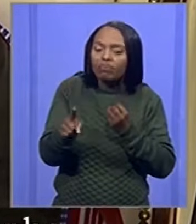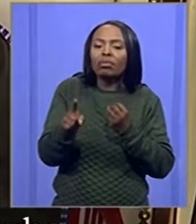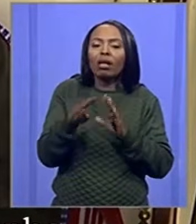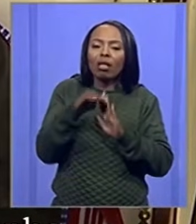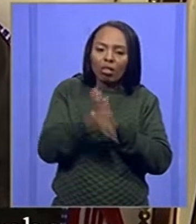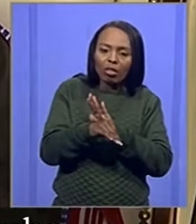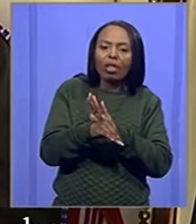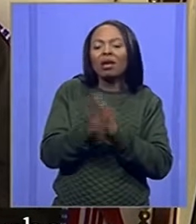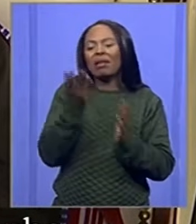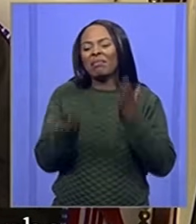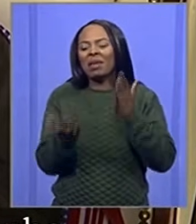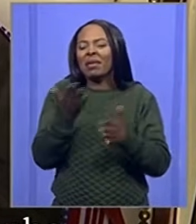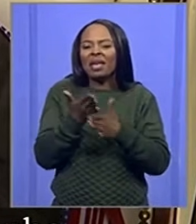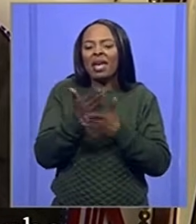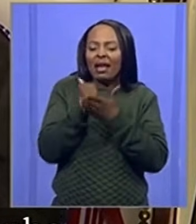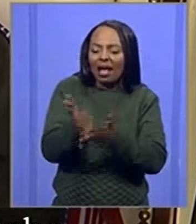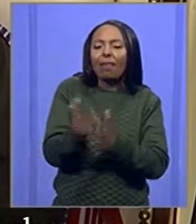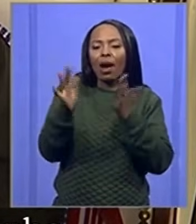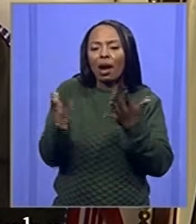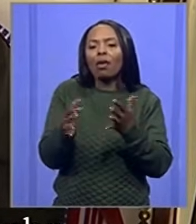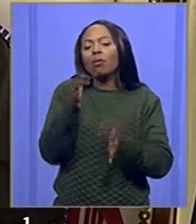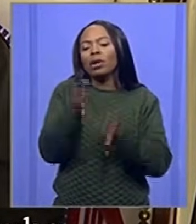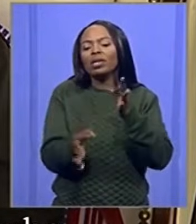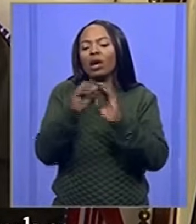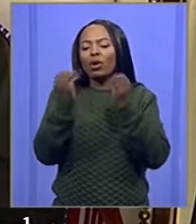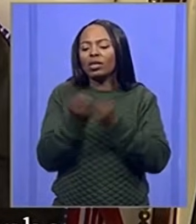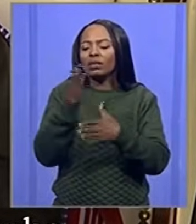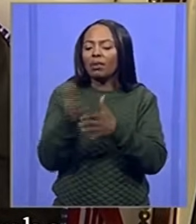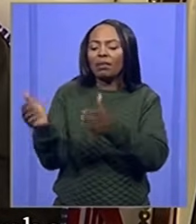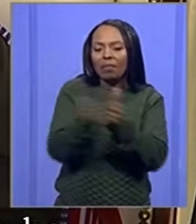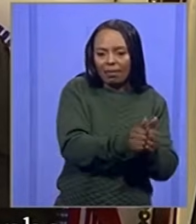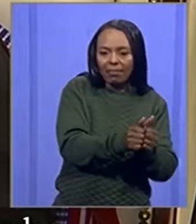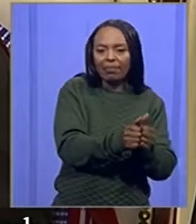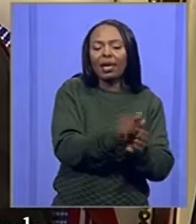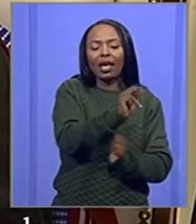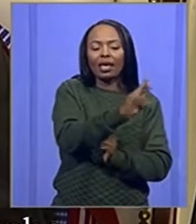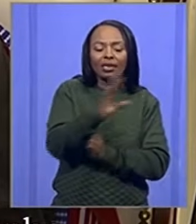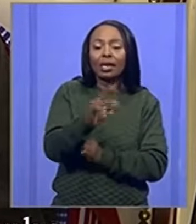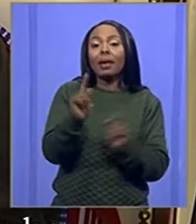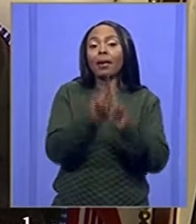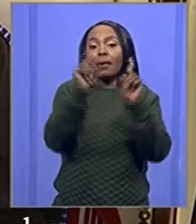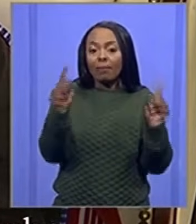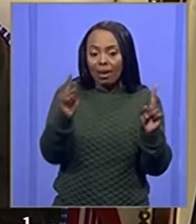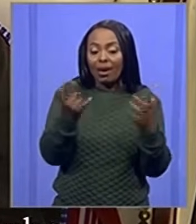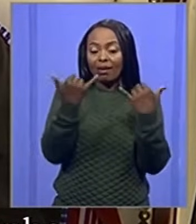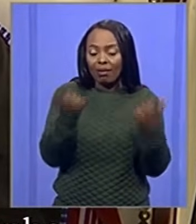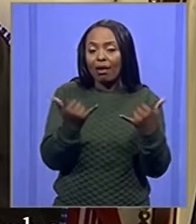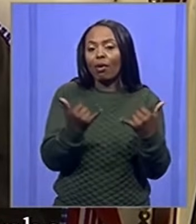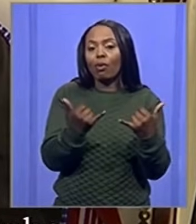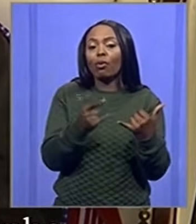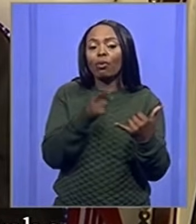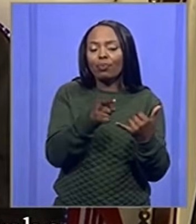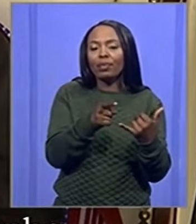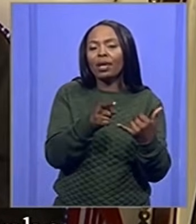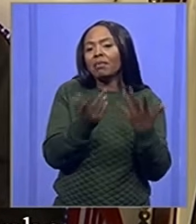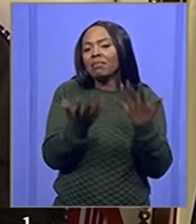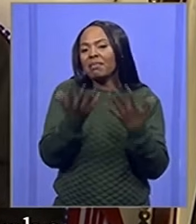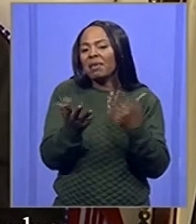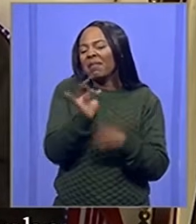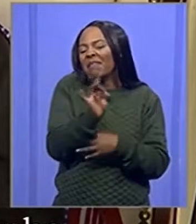coalition arrangement or another party. But the scenario in which the ANC is replaced by a